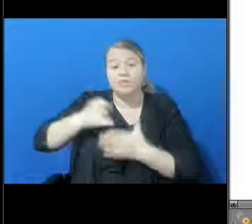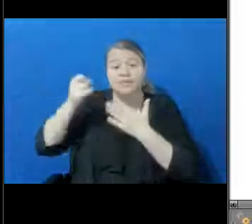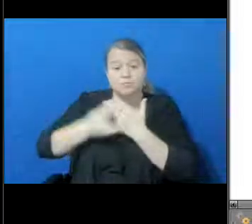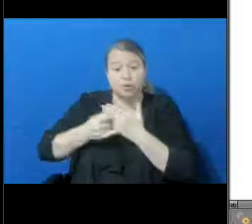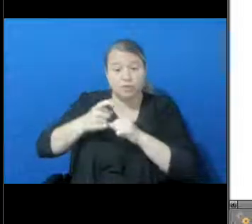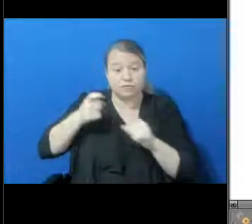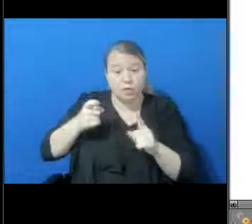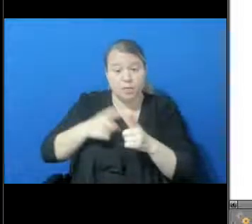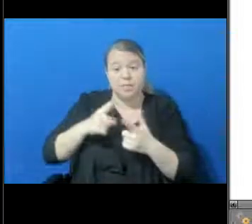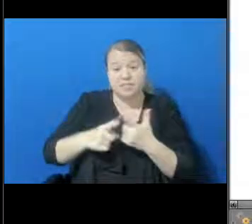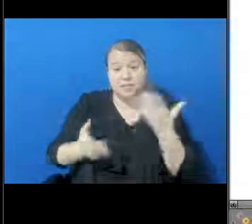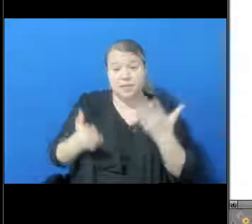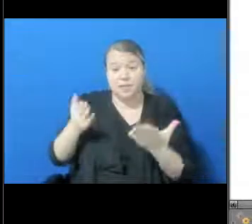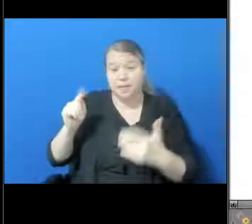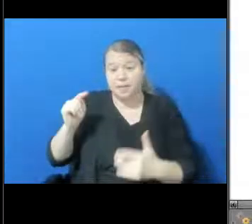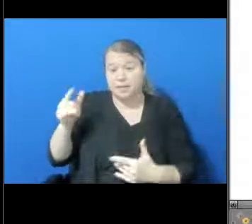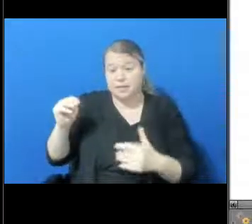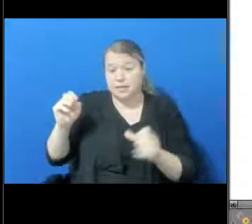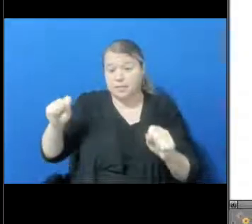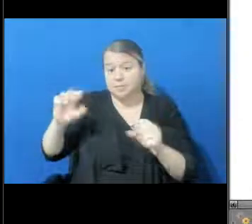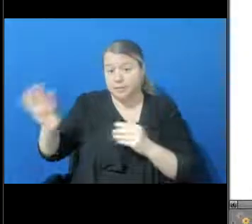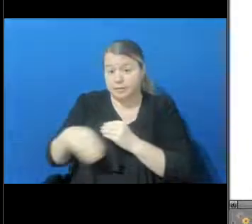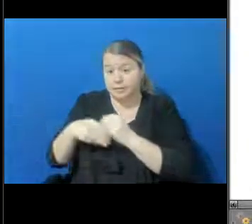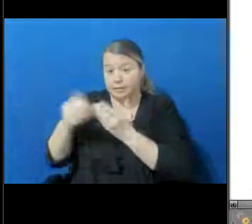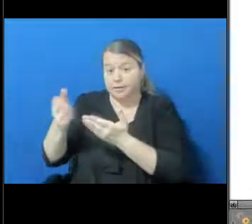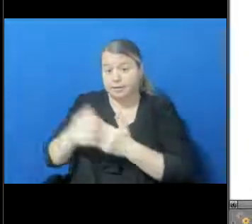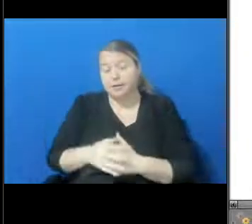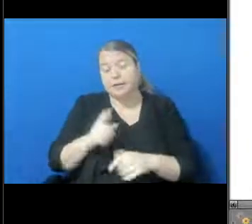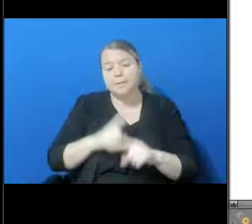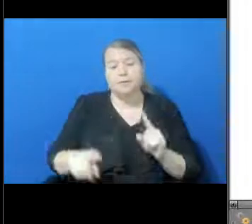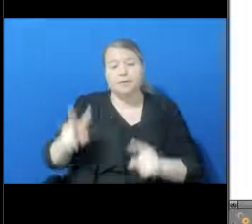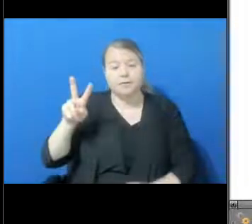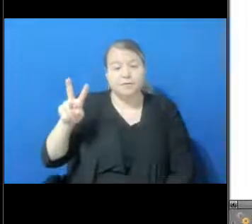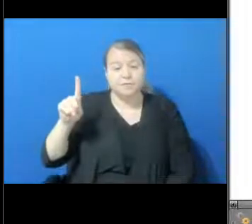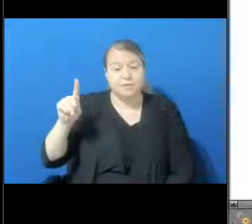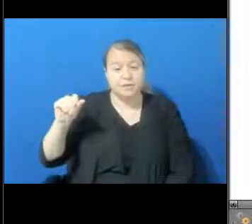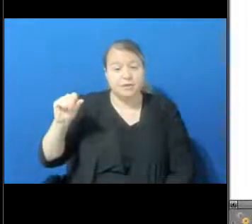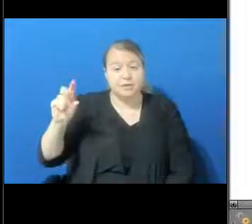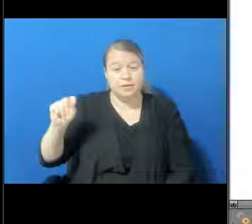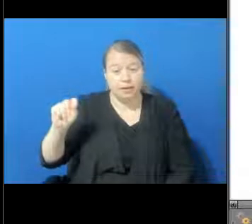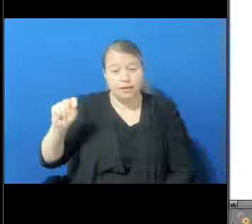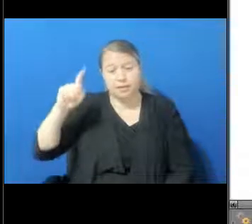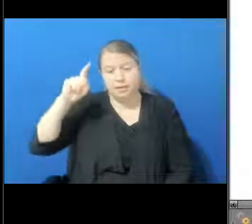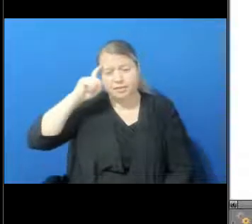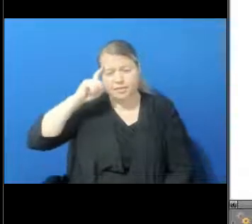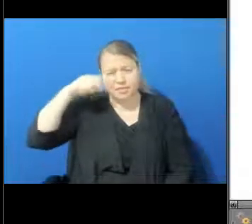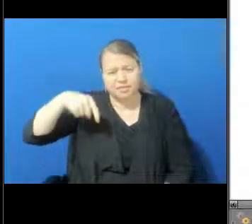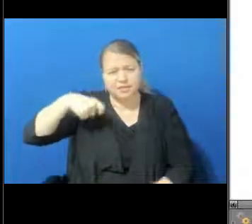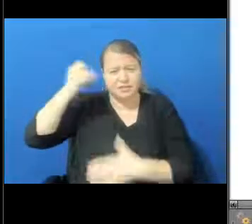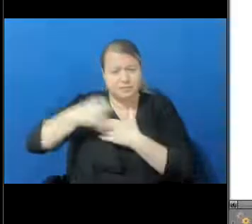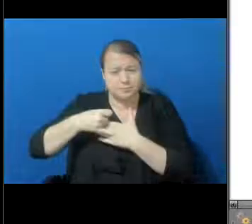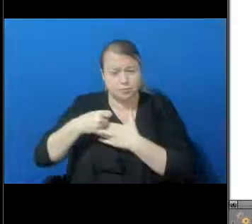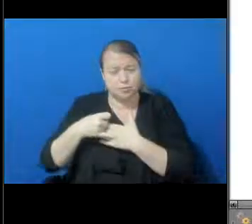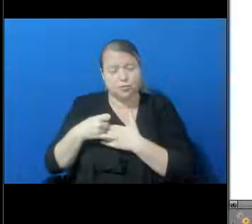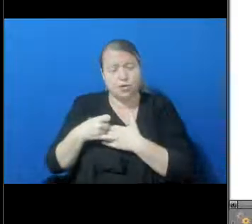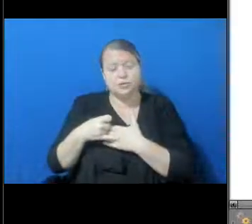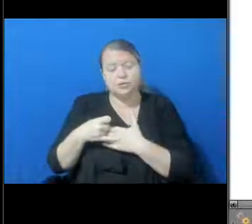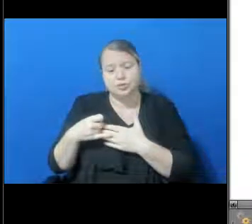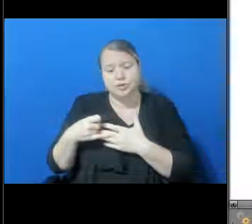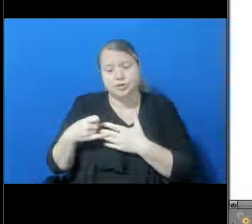Tom can supplement it. But VDOT, I believe this project was